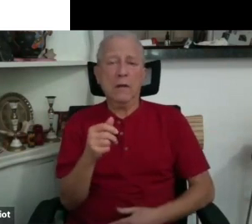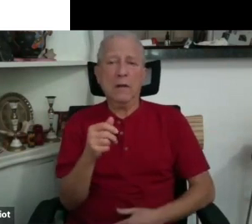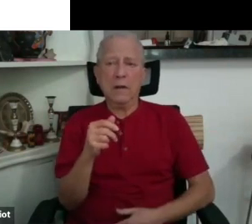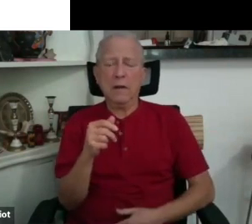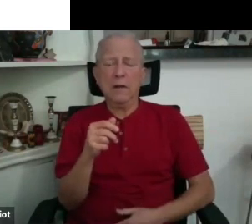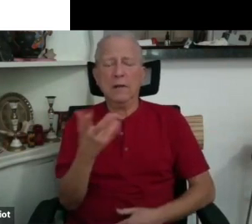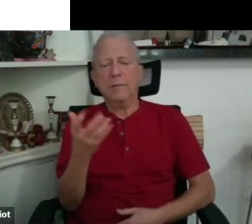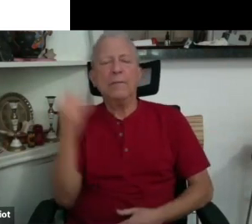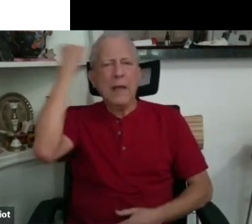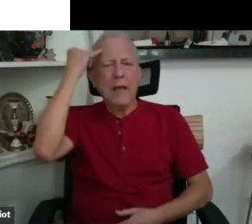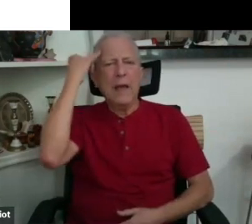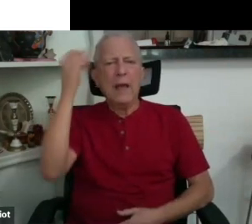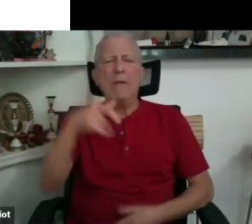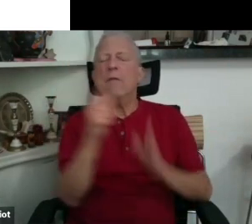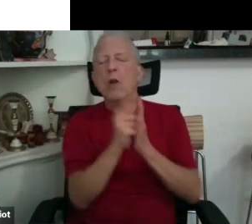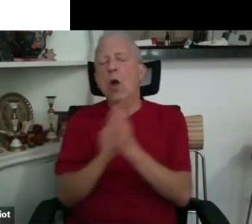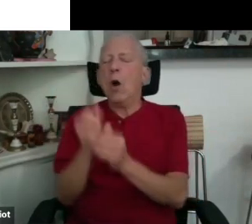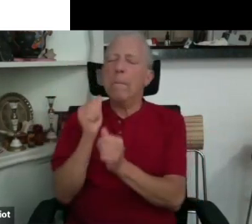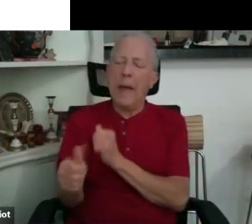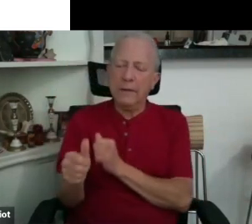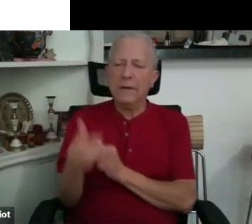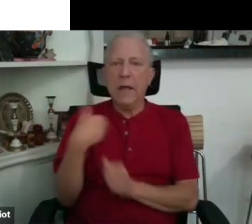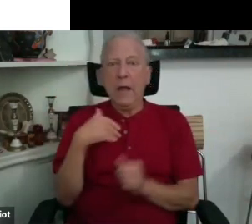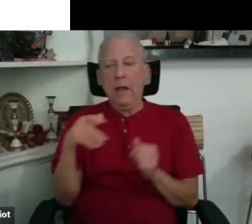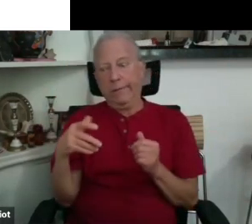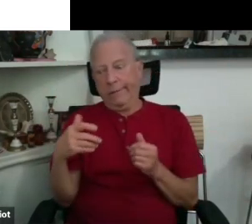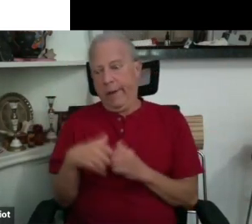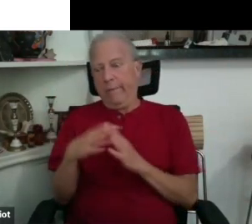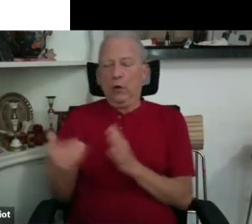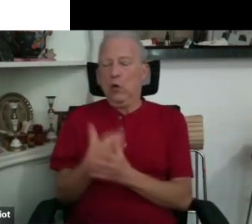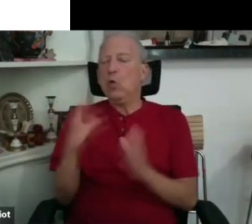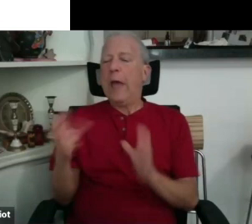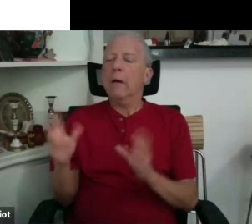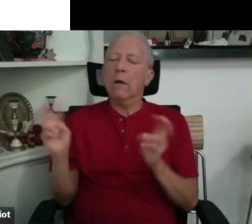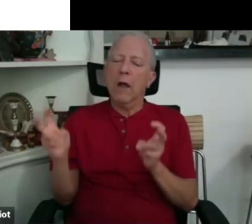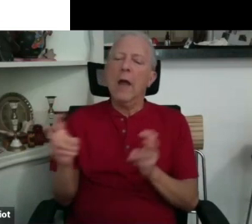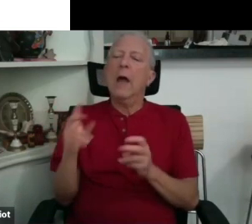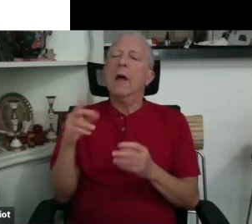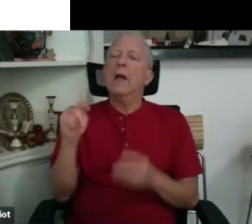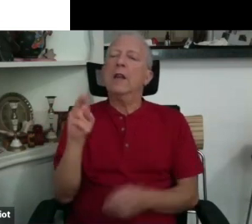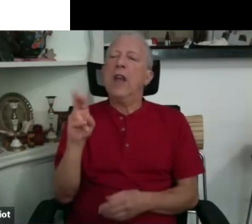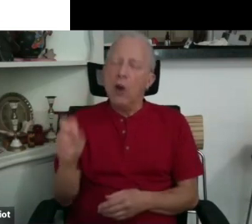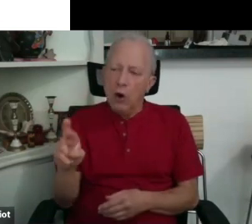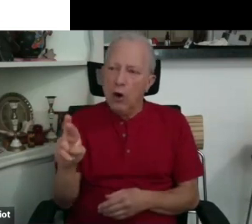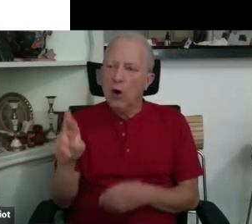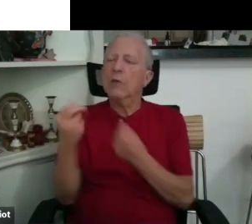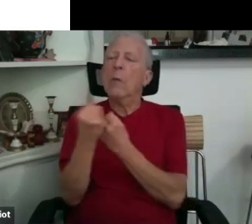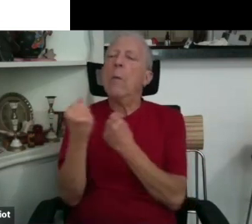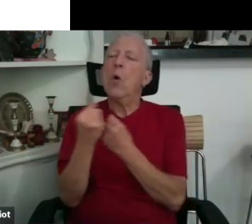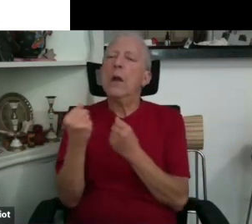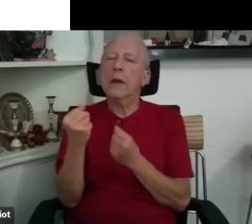yeah, let's say this law passes and there's this new category of terrorist supporting organizations. Does that mean,